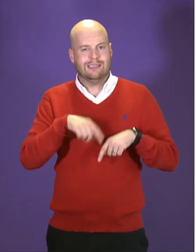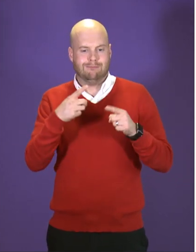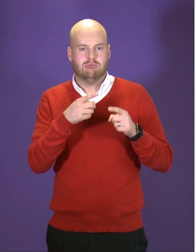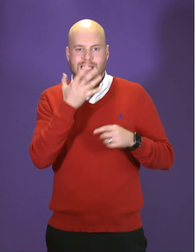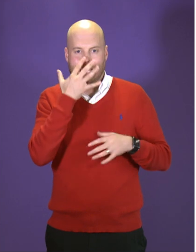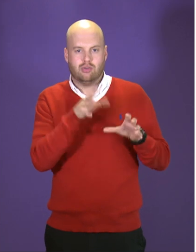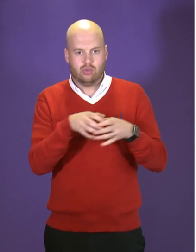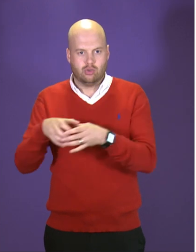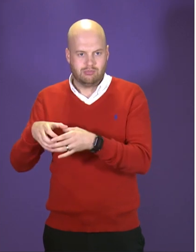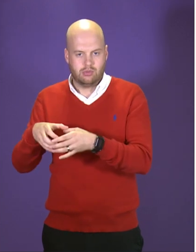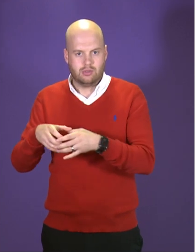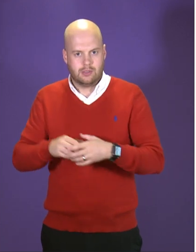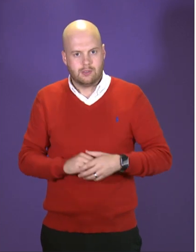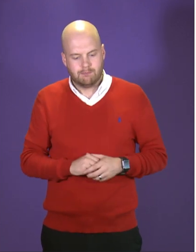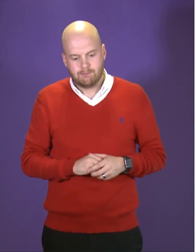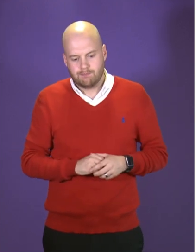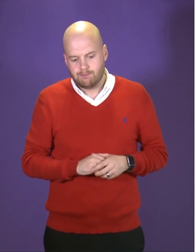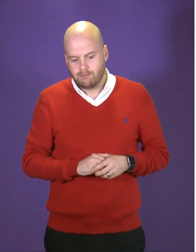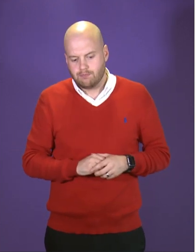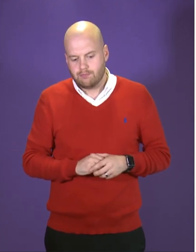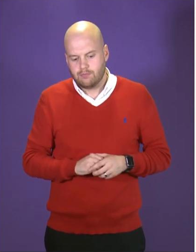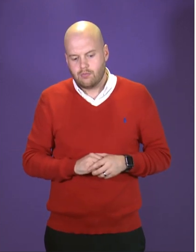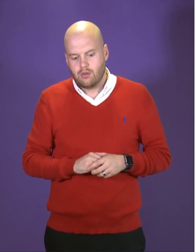And we start with the age group